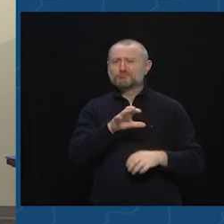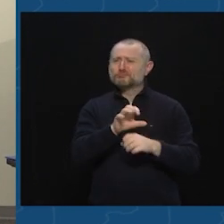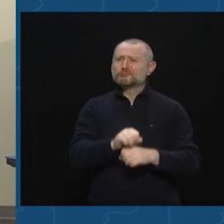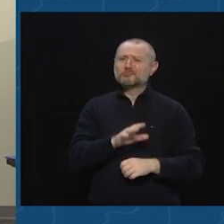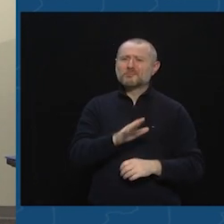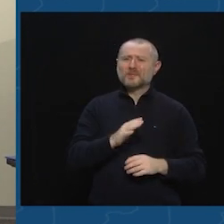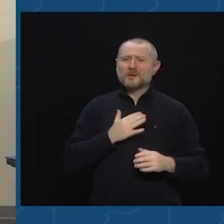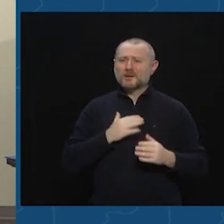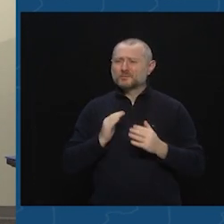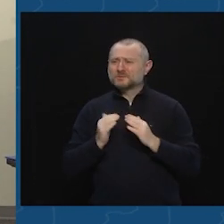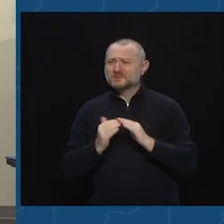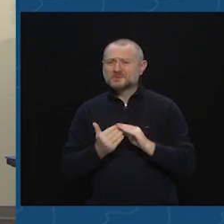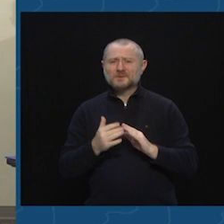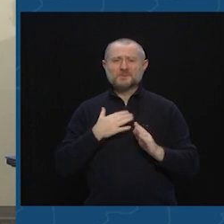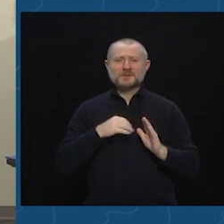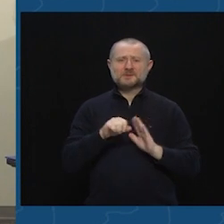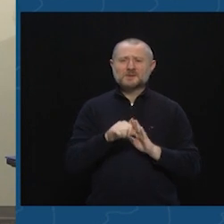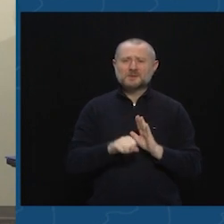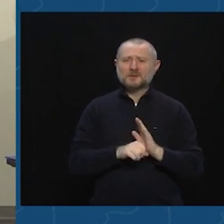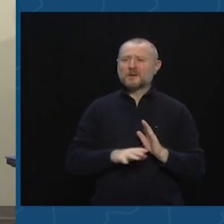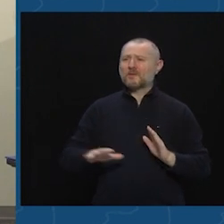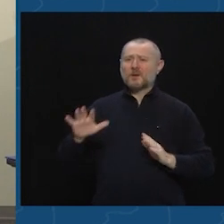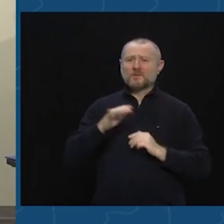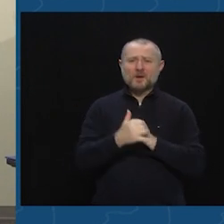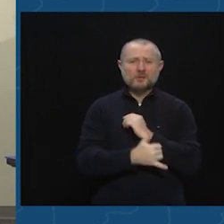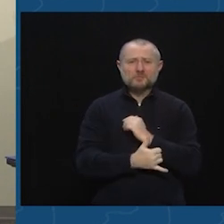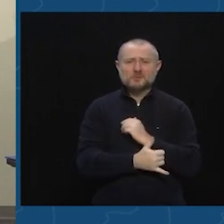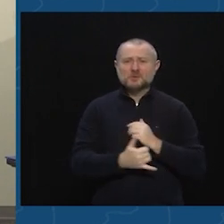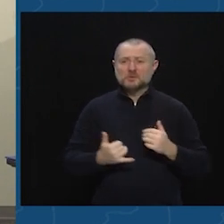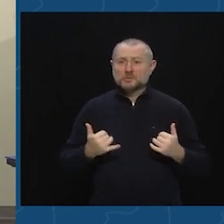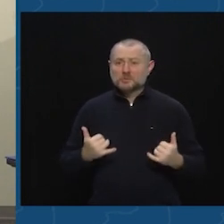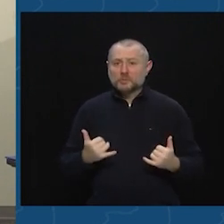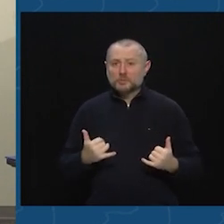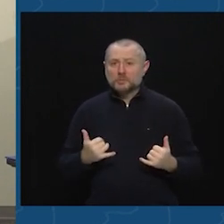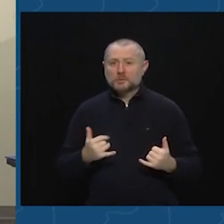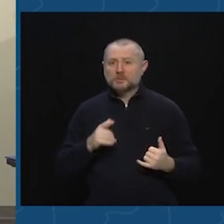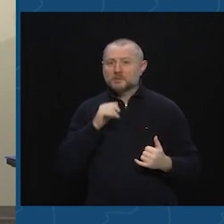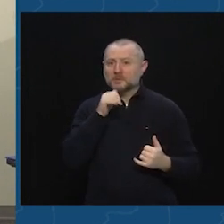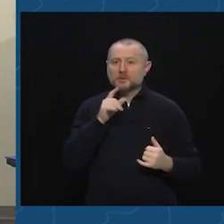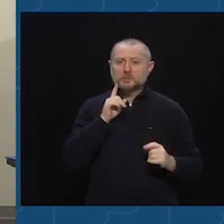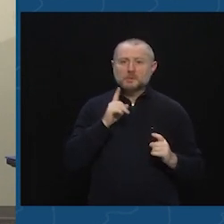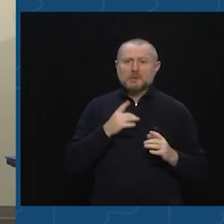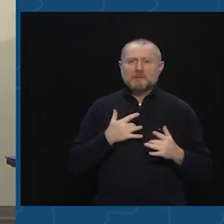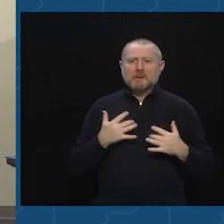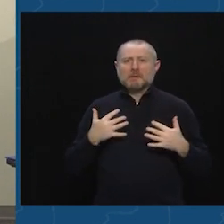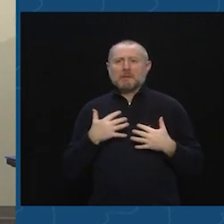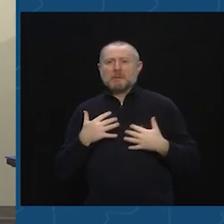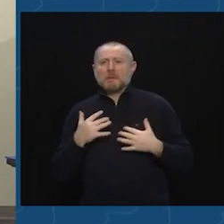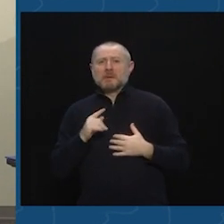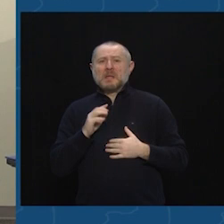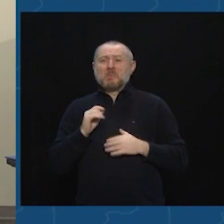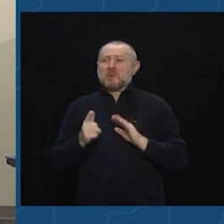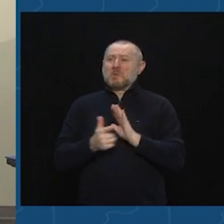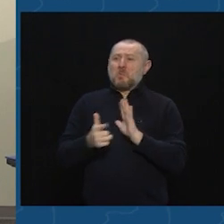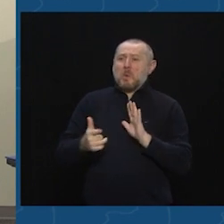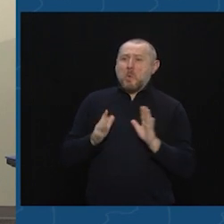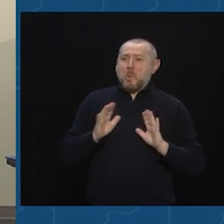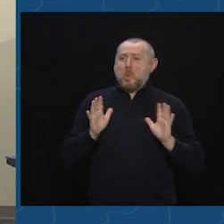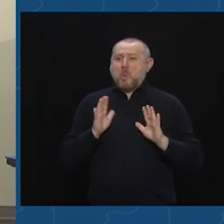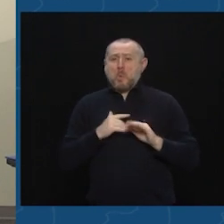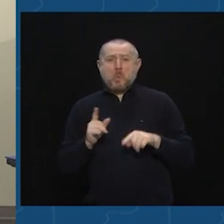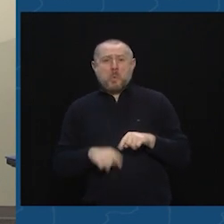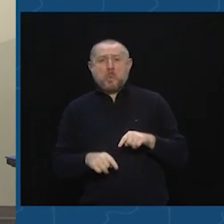longer made it taboo to do so. The constant availability